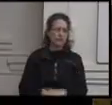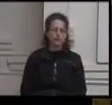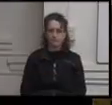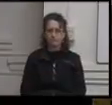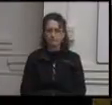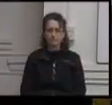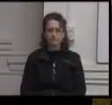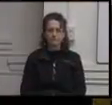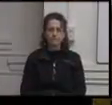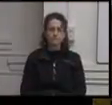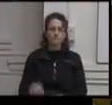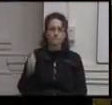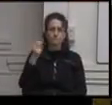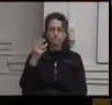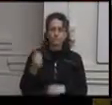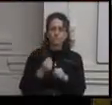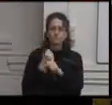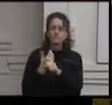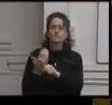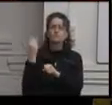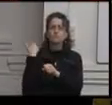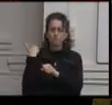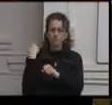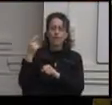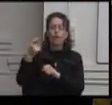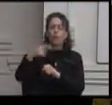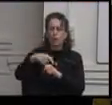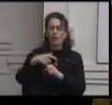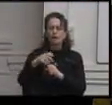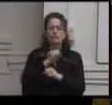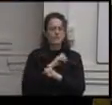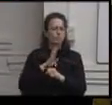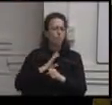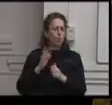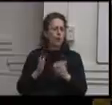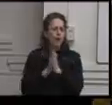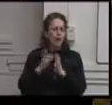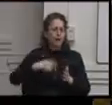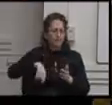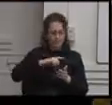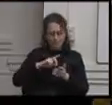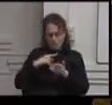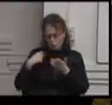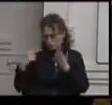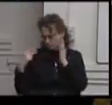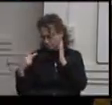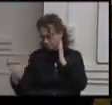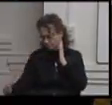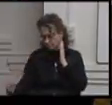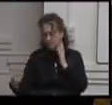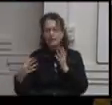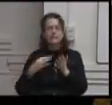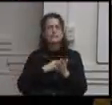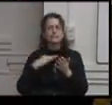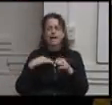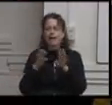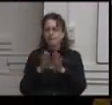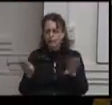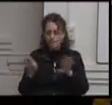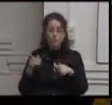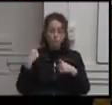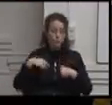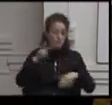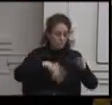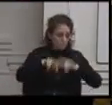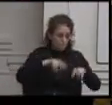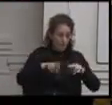were asked to look both at staffing levels, and we looked at our equipment and what we needed in